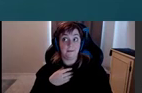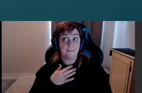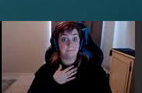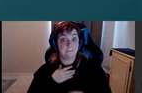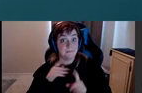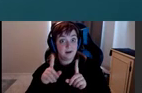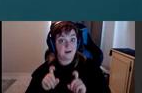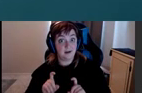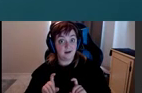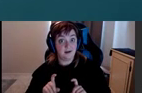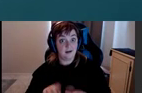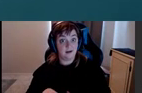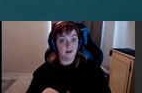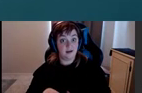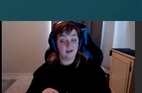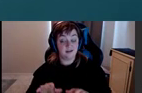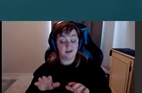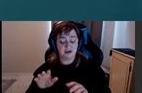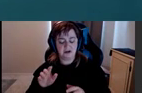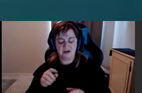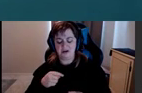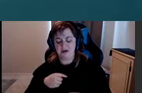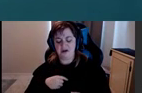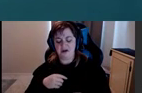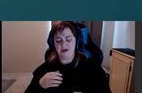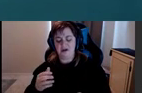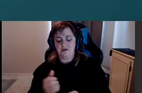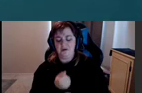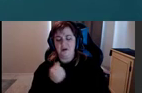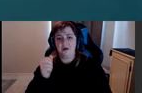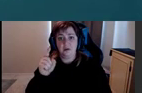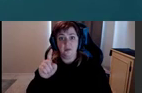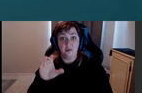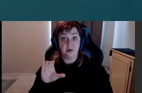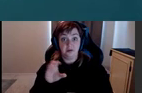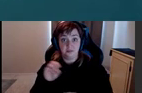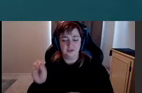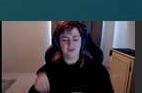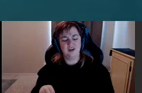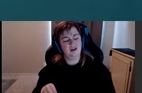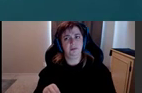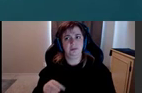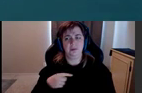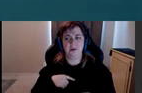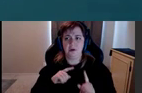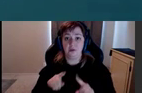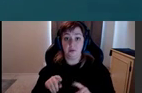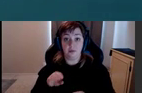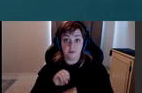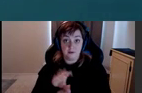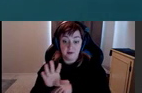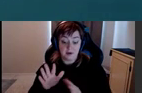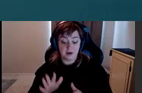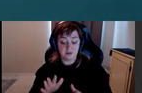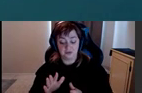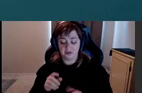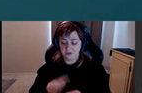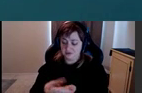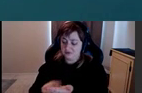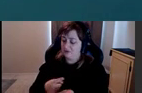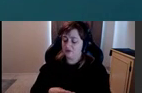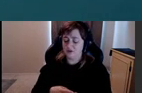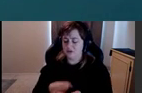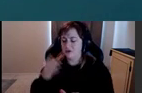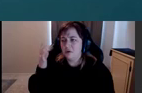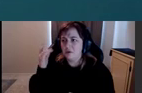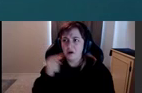then as I took it to the guidance counselor and we dealt with that, I found out why she hated me again. It goes back to growing